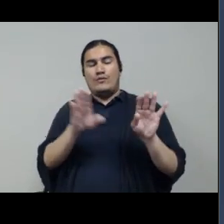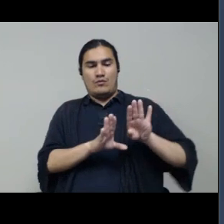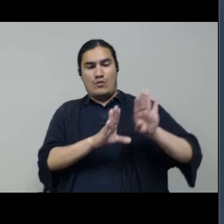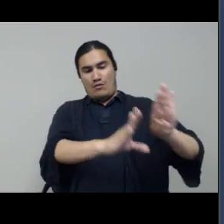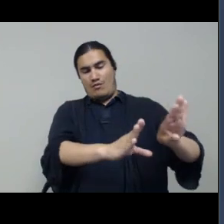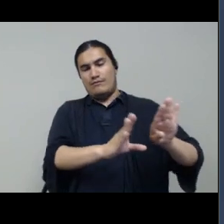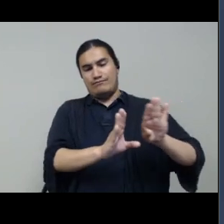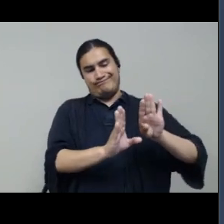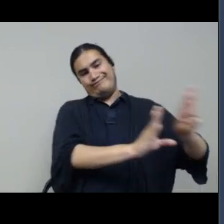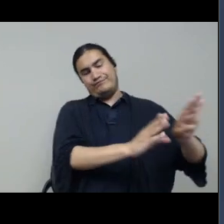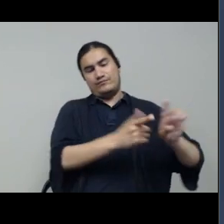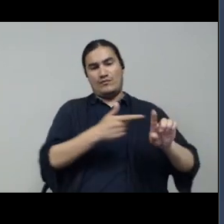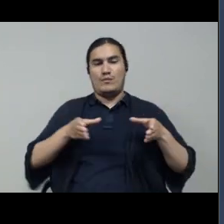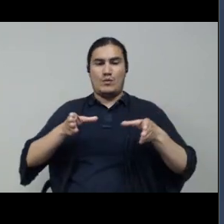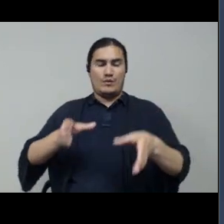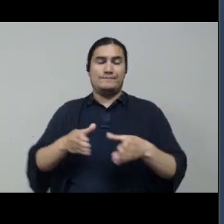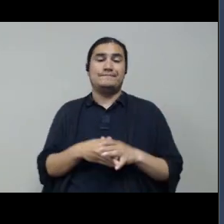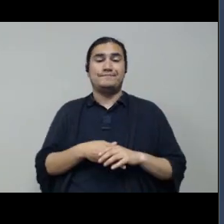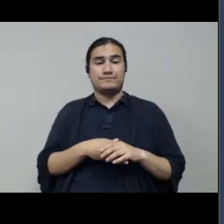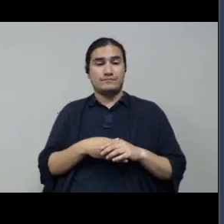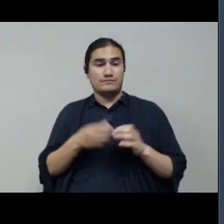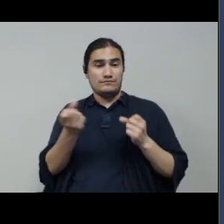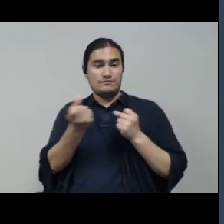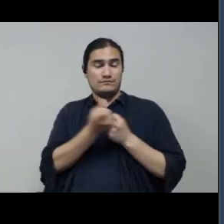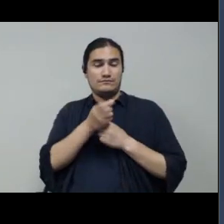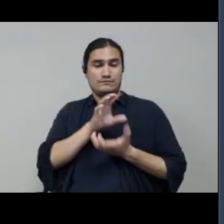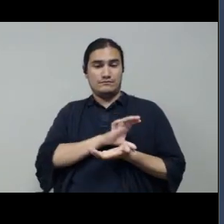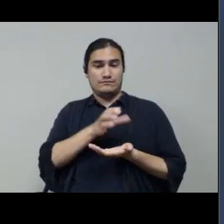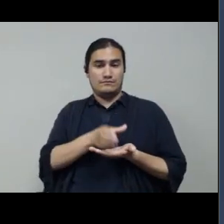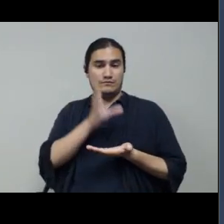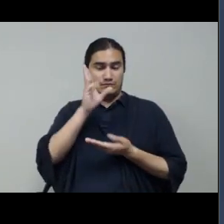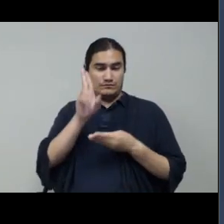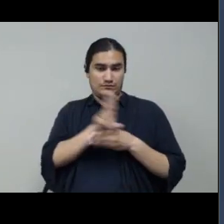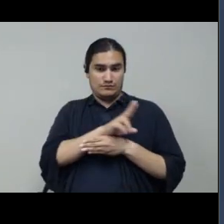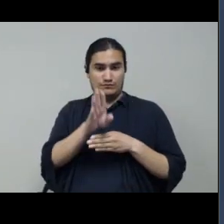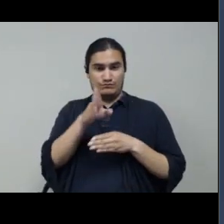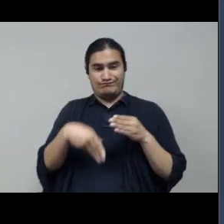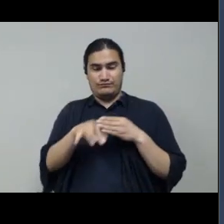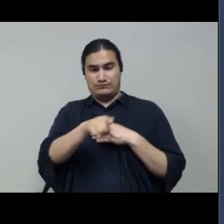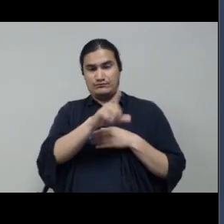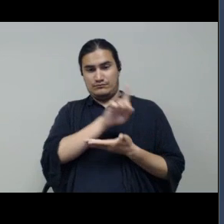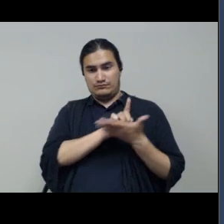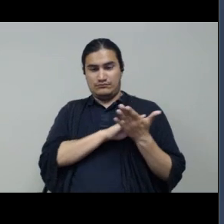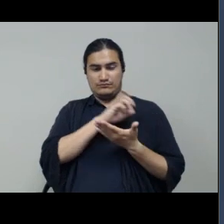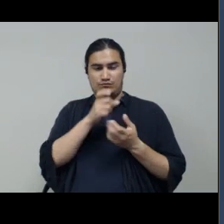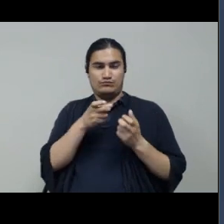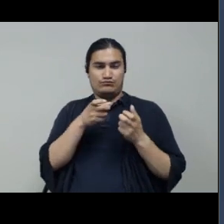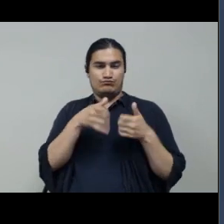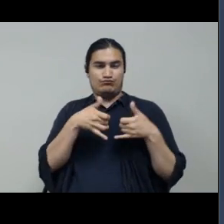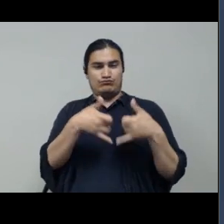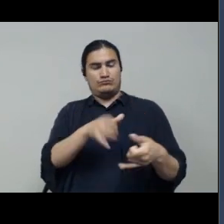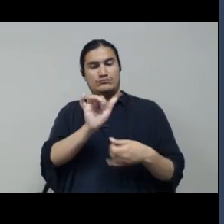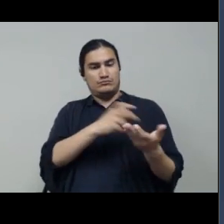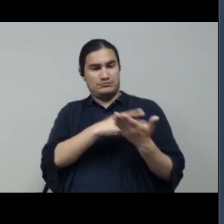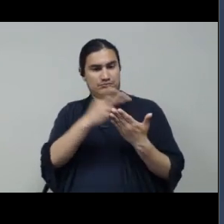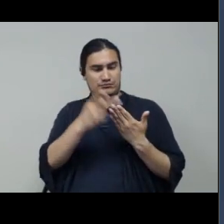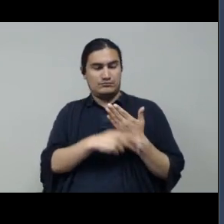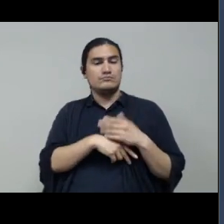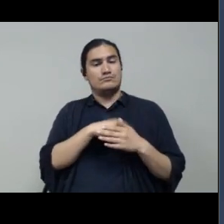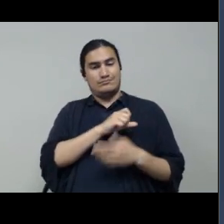roadway. The supplemental funds will be utilized to finish the design and for all activities to award the project. Staff has